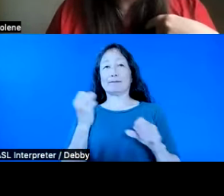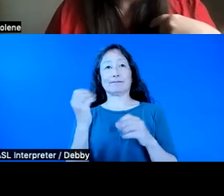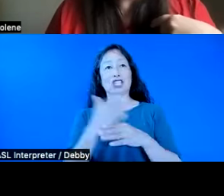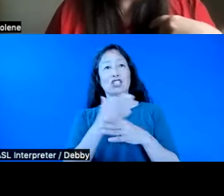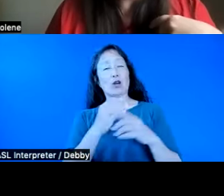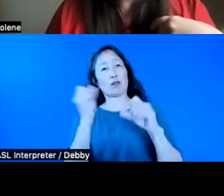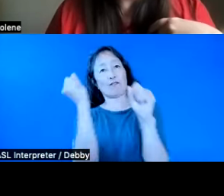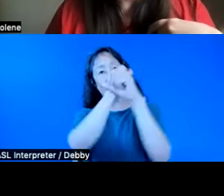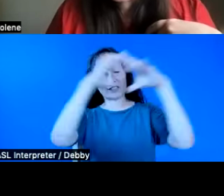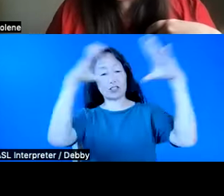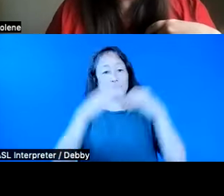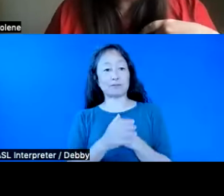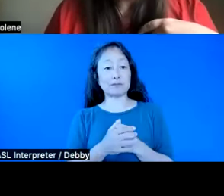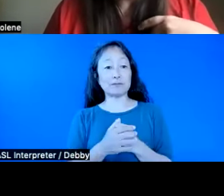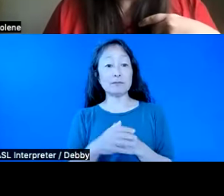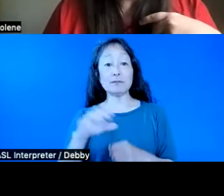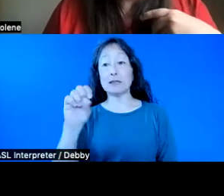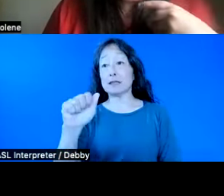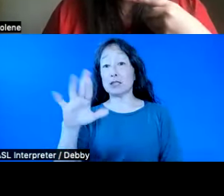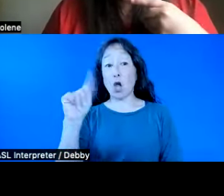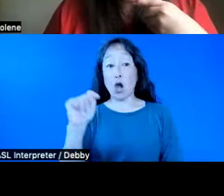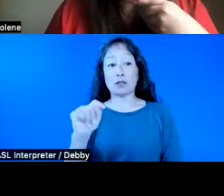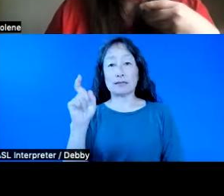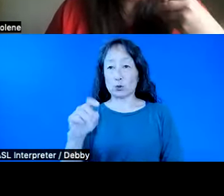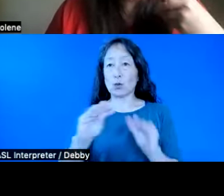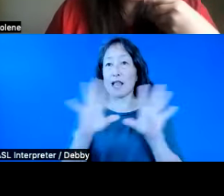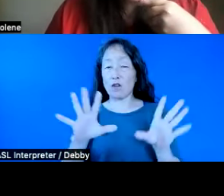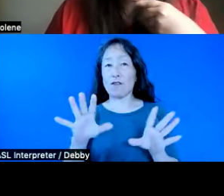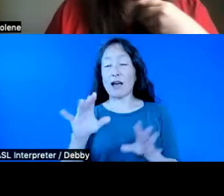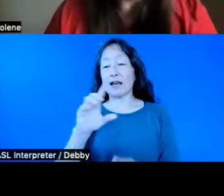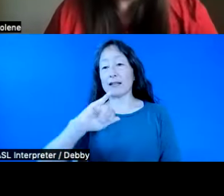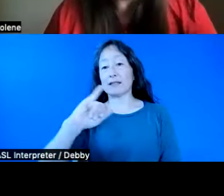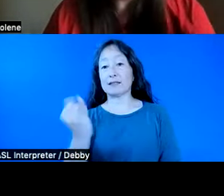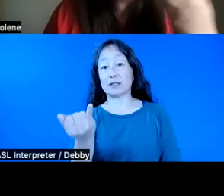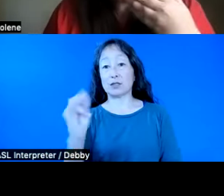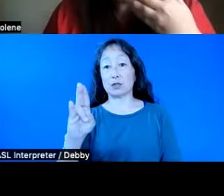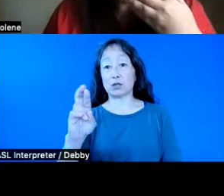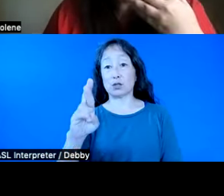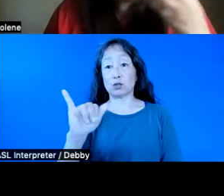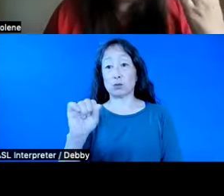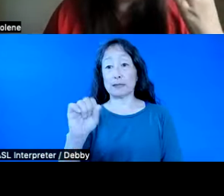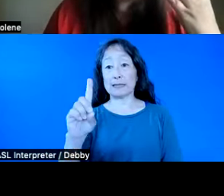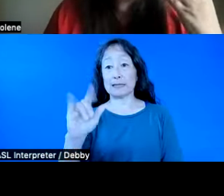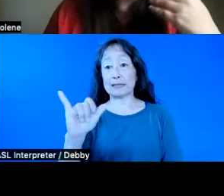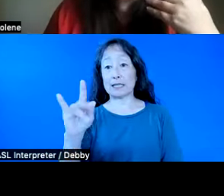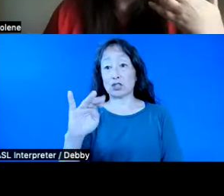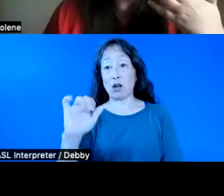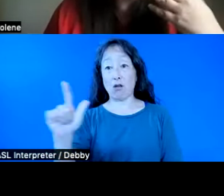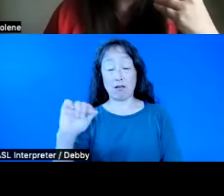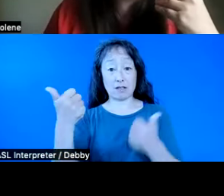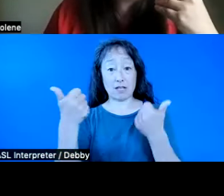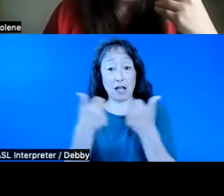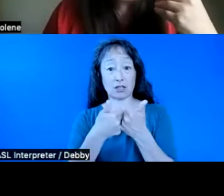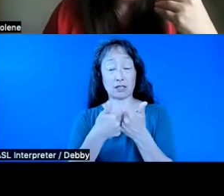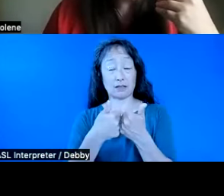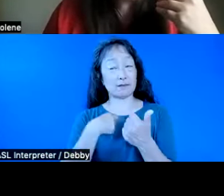clarifying jurisdictional challenges. That's something that I see, like, especially when I was working on those 5 different